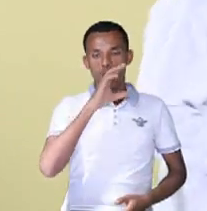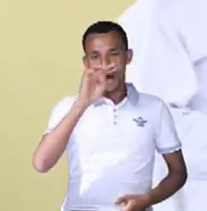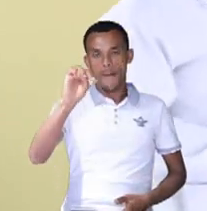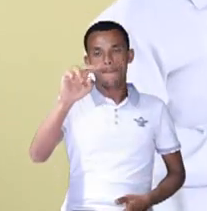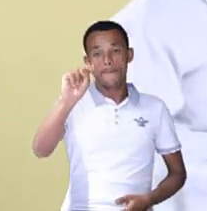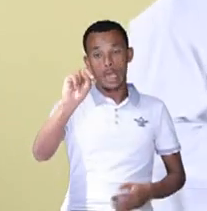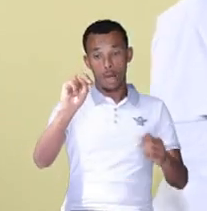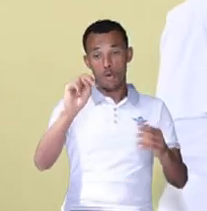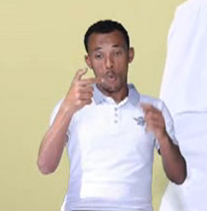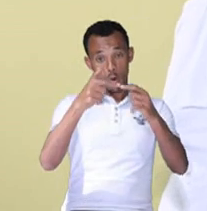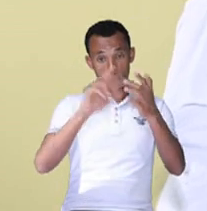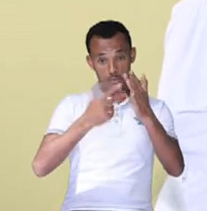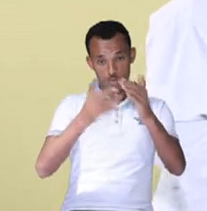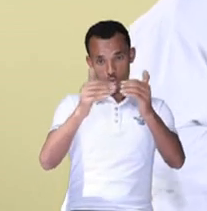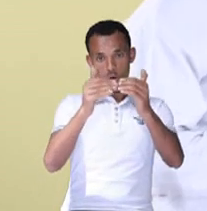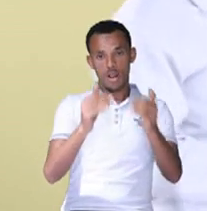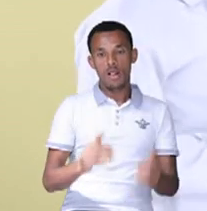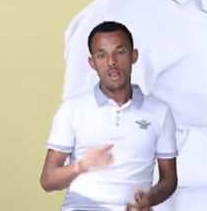POMN is congruent.